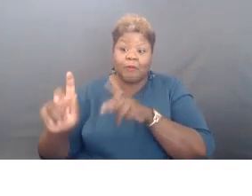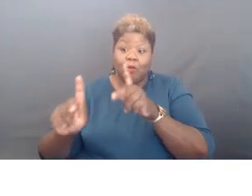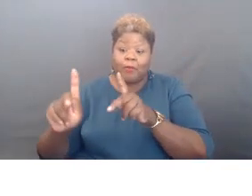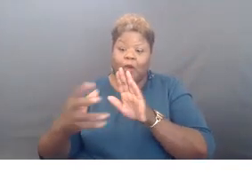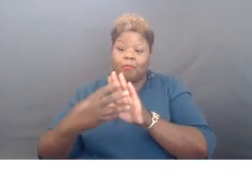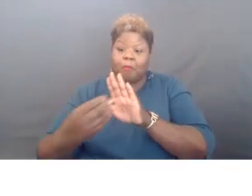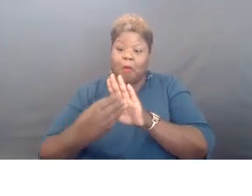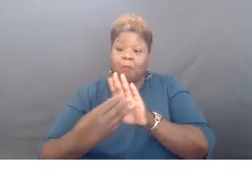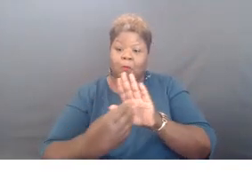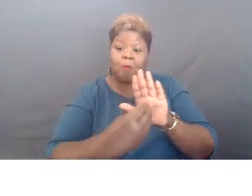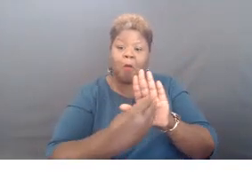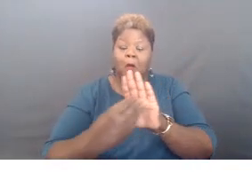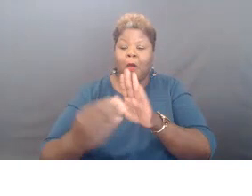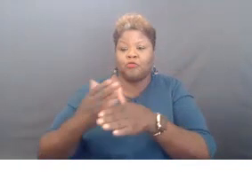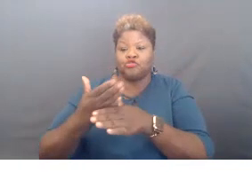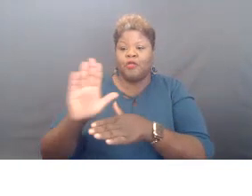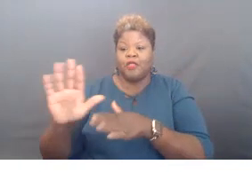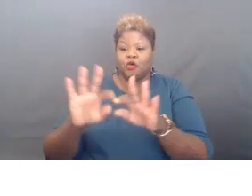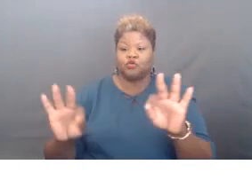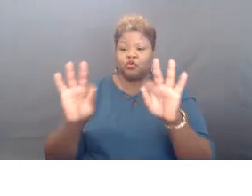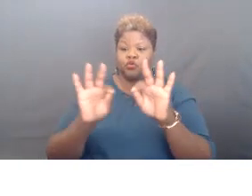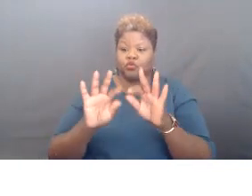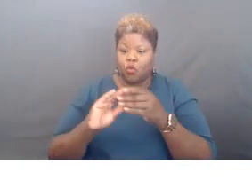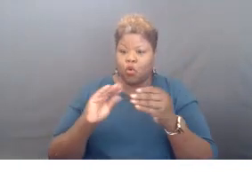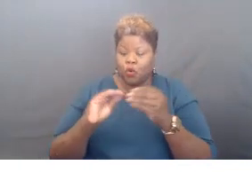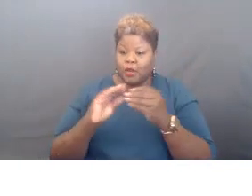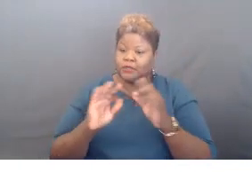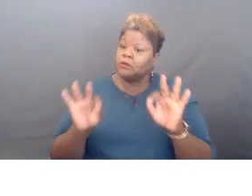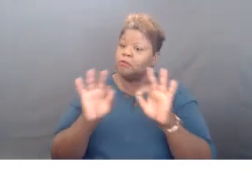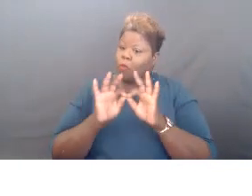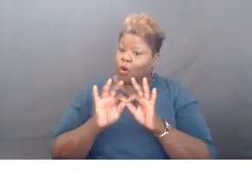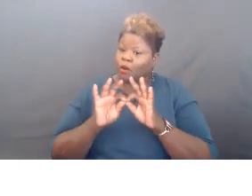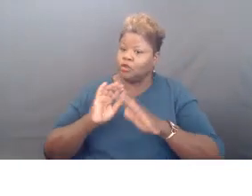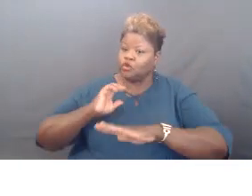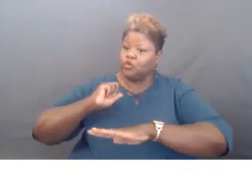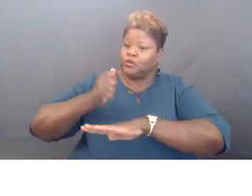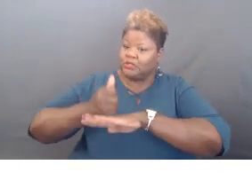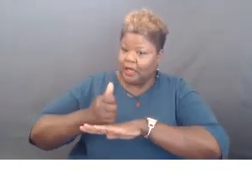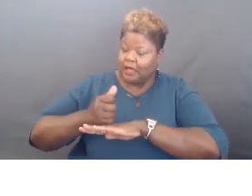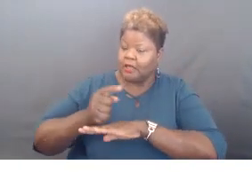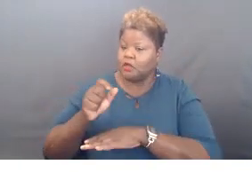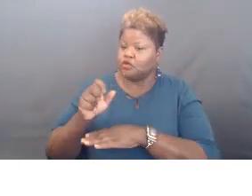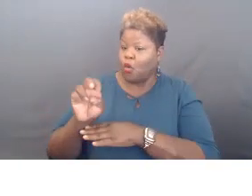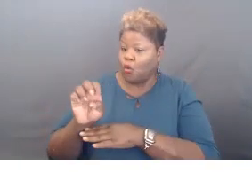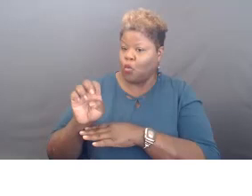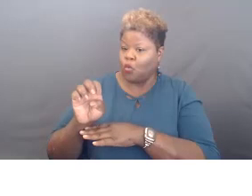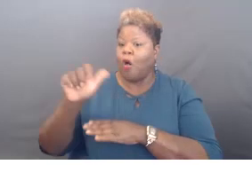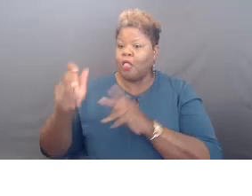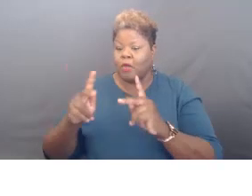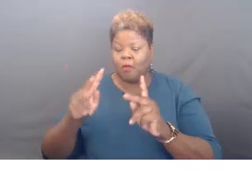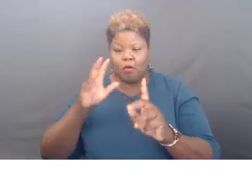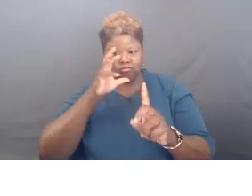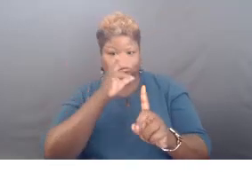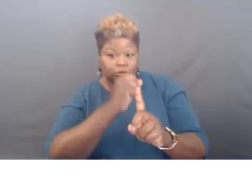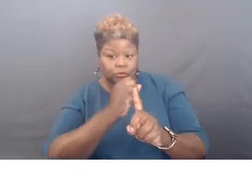their own stories. That's important. You want to set the example, the tone of which you want to set for other people. It's